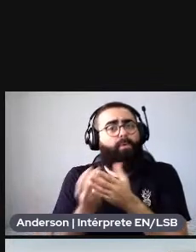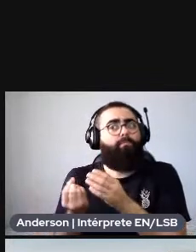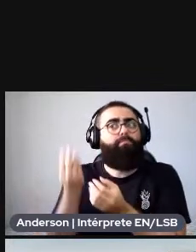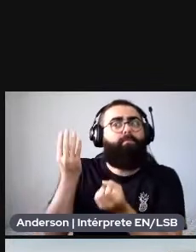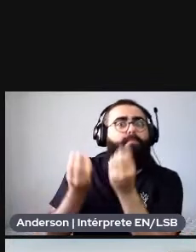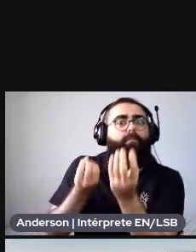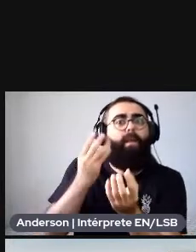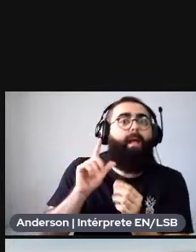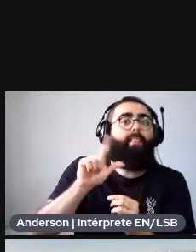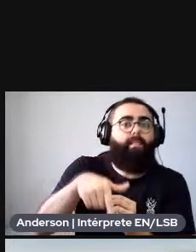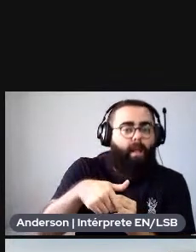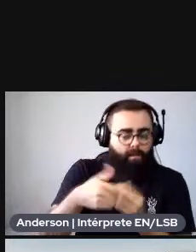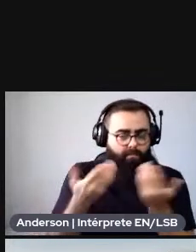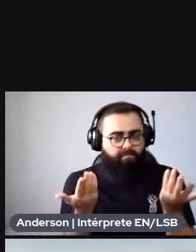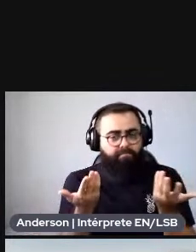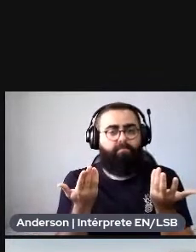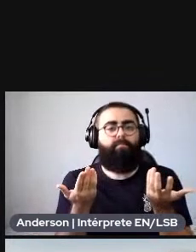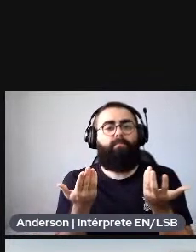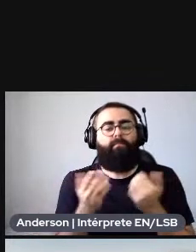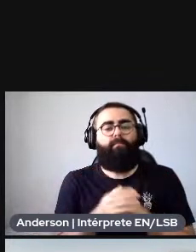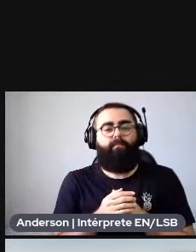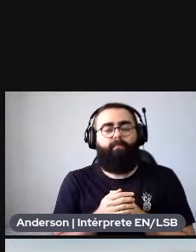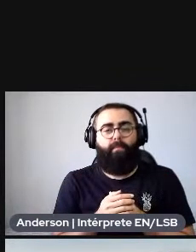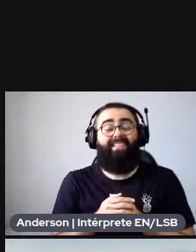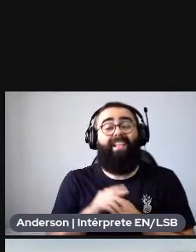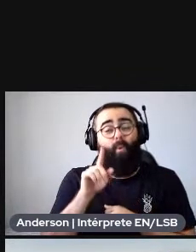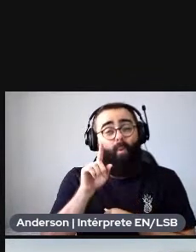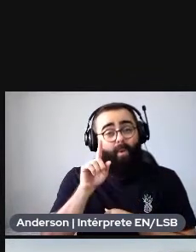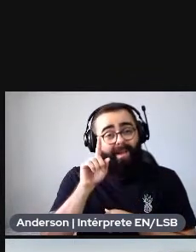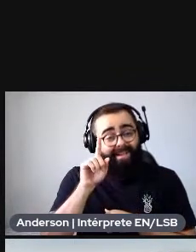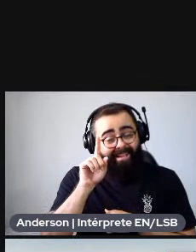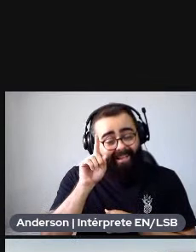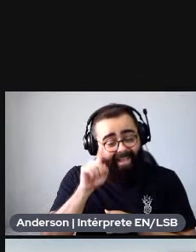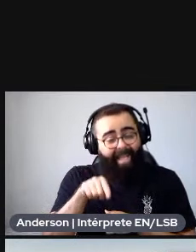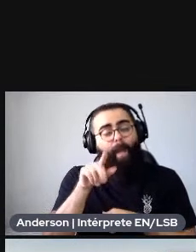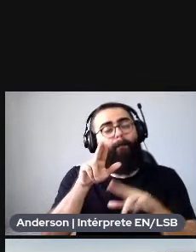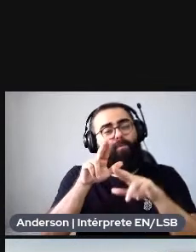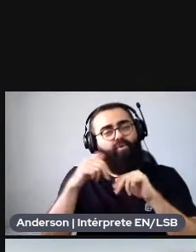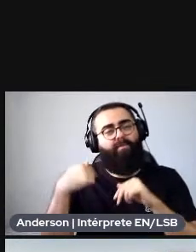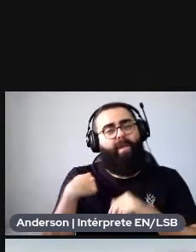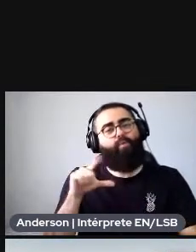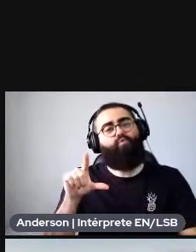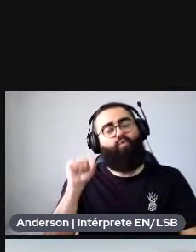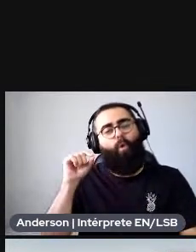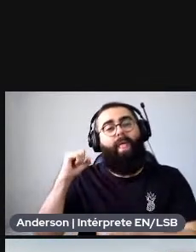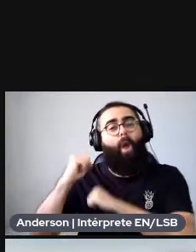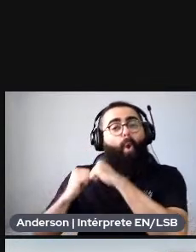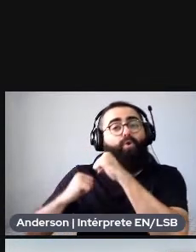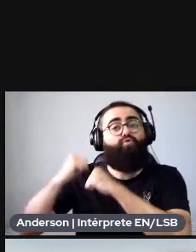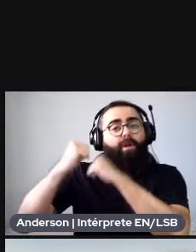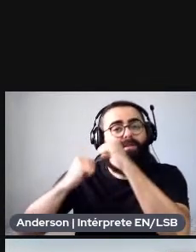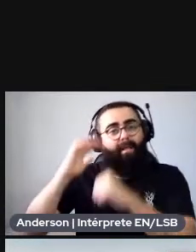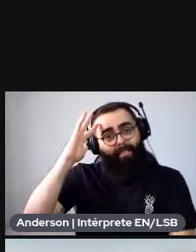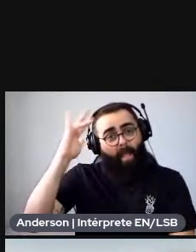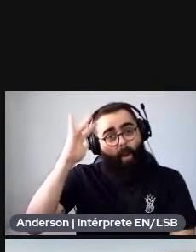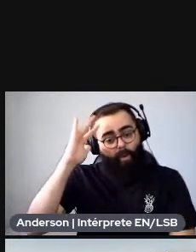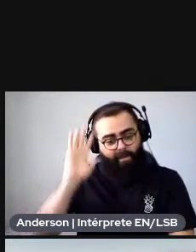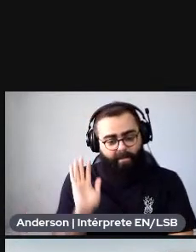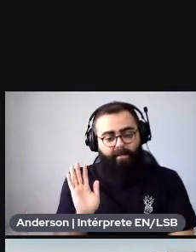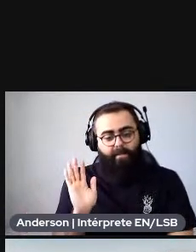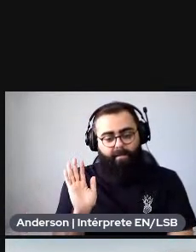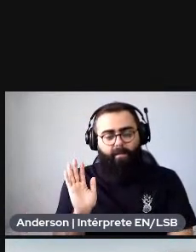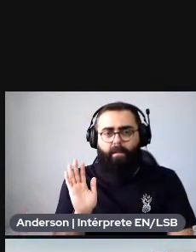is, of course, where the constructionalization account comes in. So, in fact, without questioning the value of